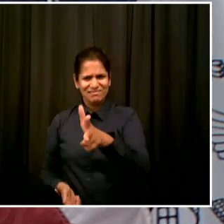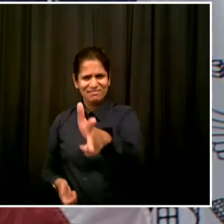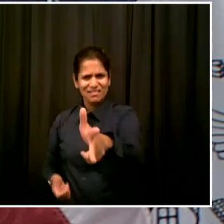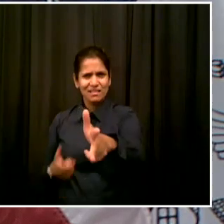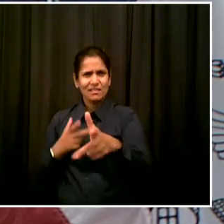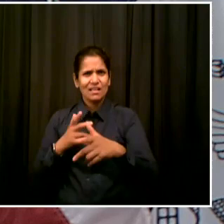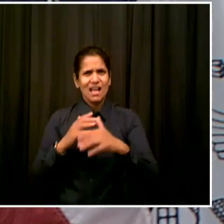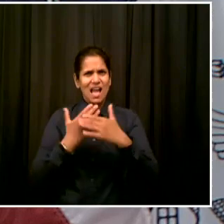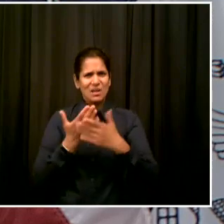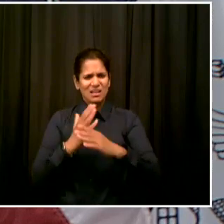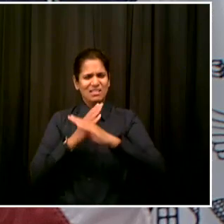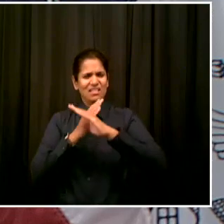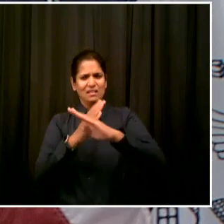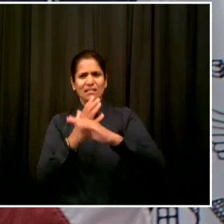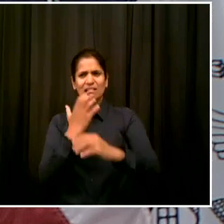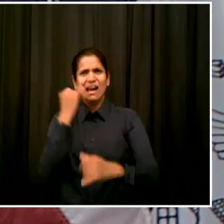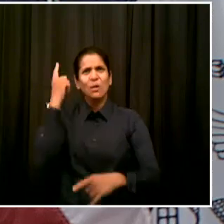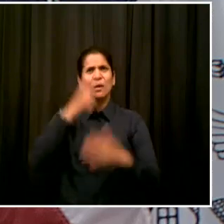so they could be properly secured?